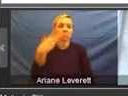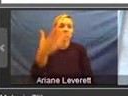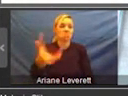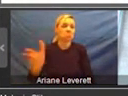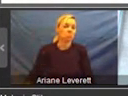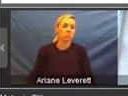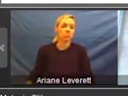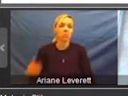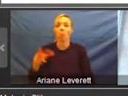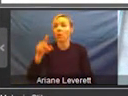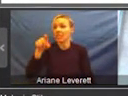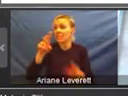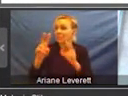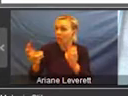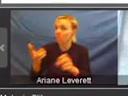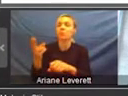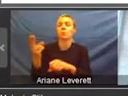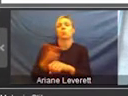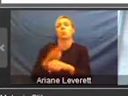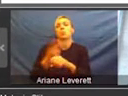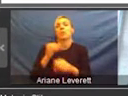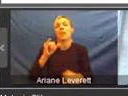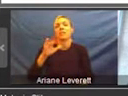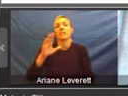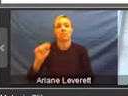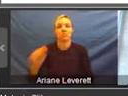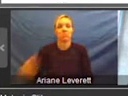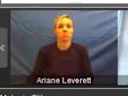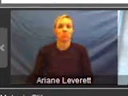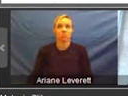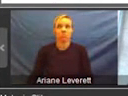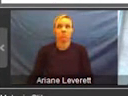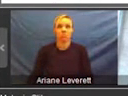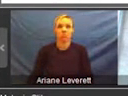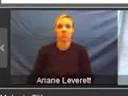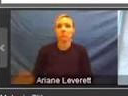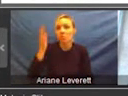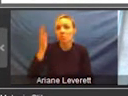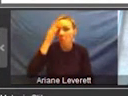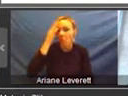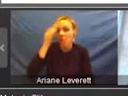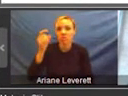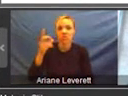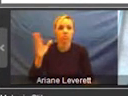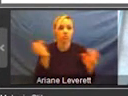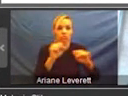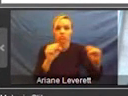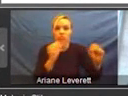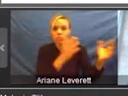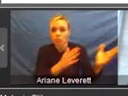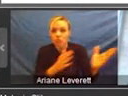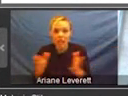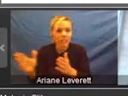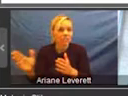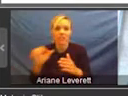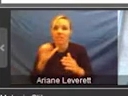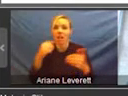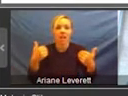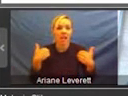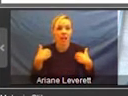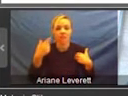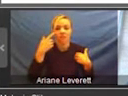but there is no real knowledge or strategy why ICTs are being used in that